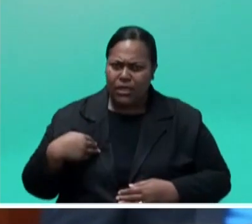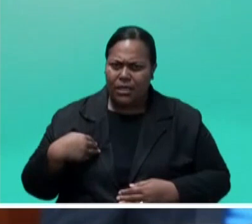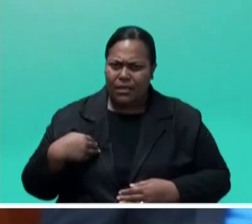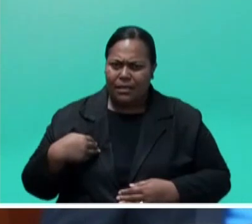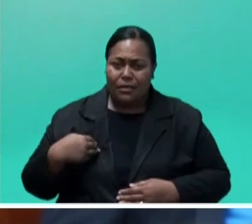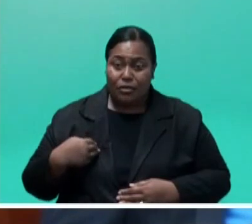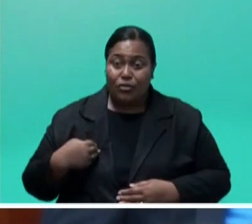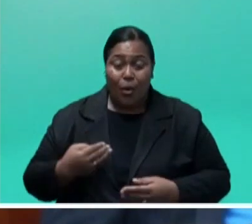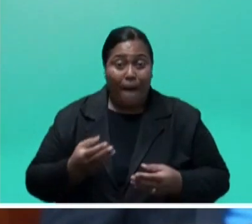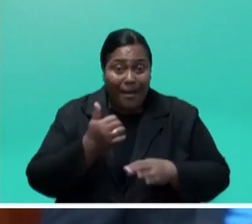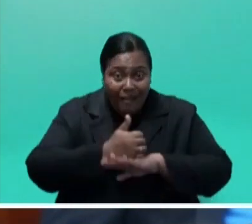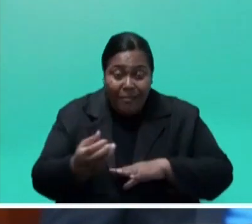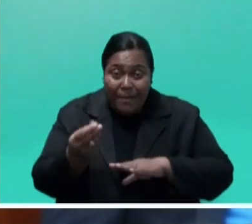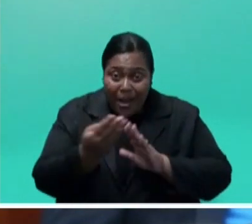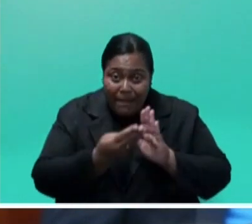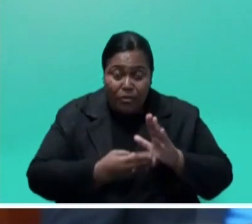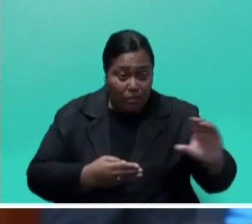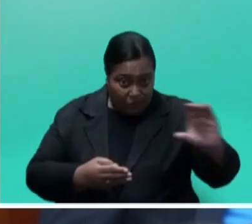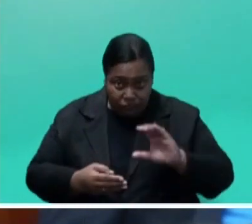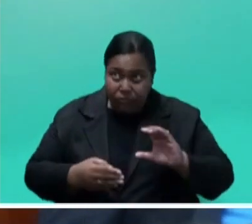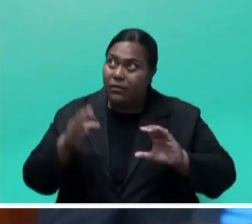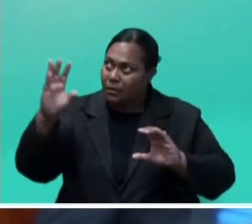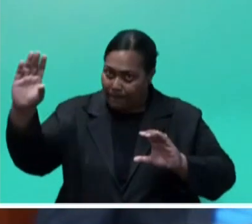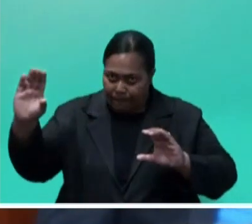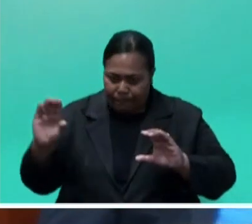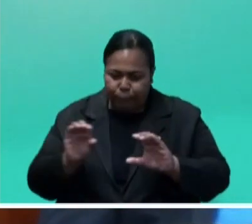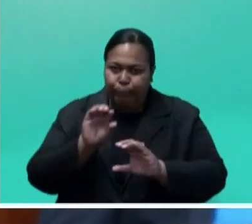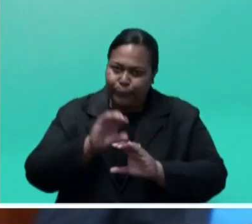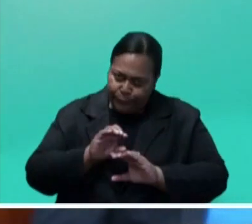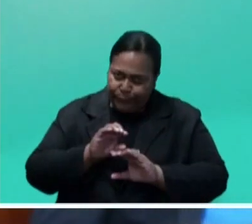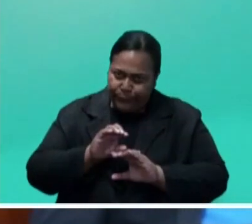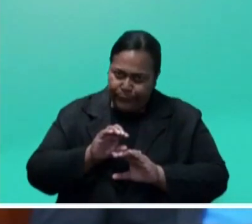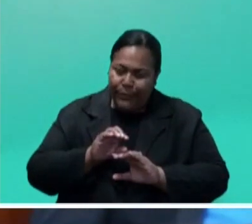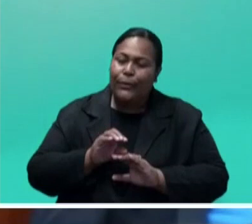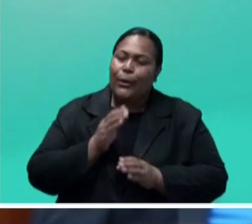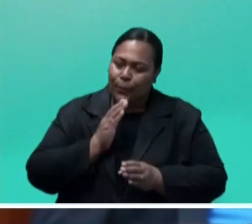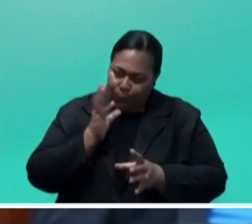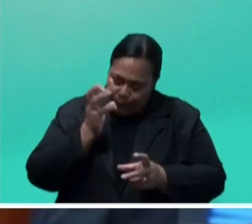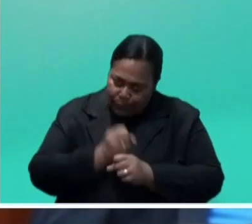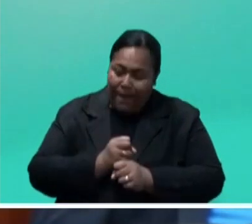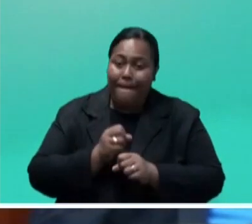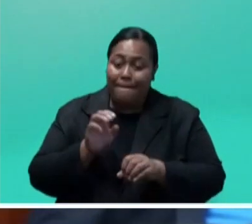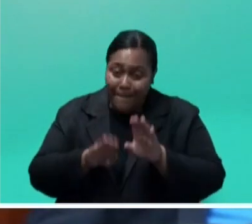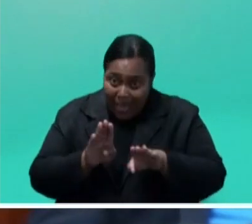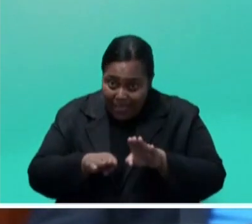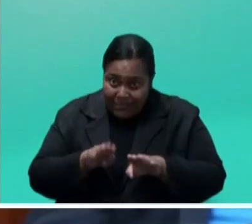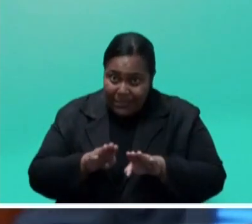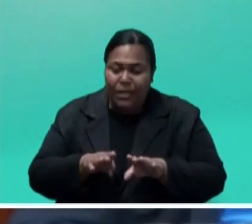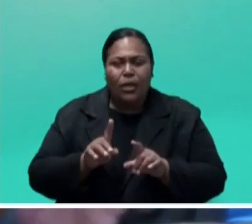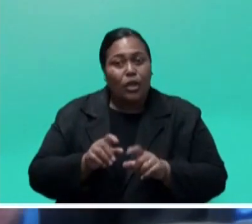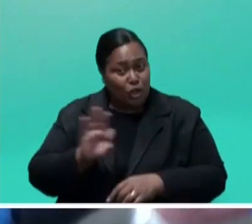funds working together and the balance of it to be transferred to next year to be